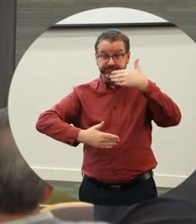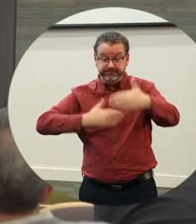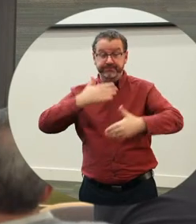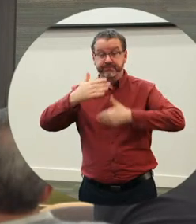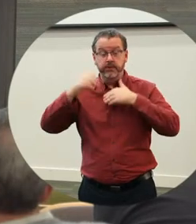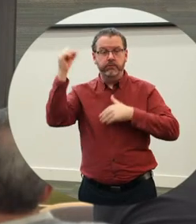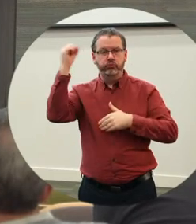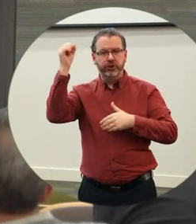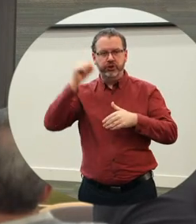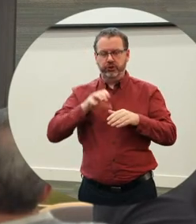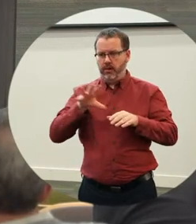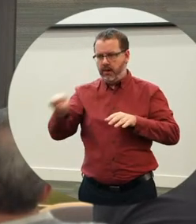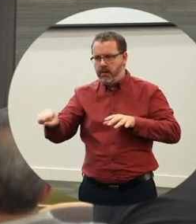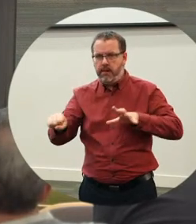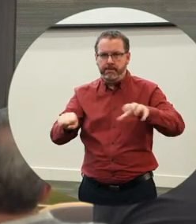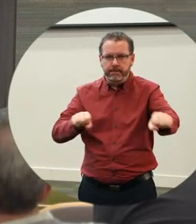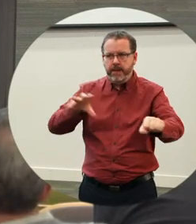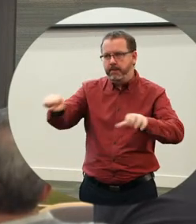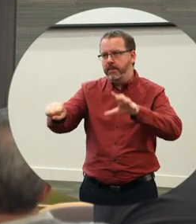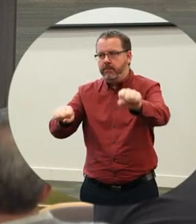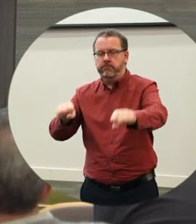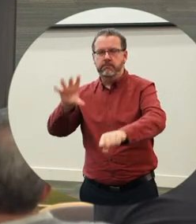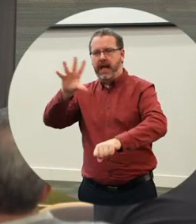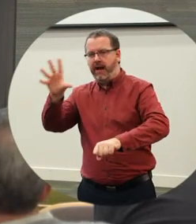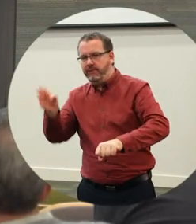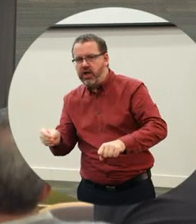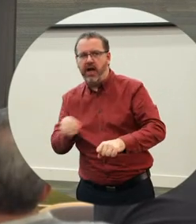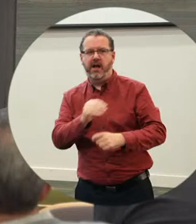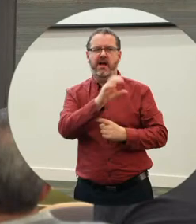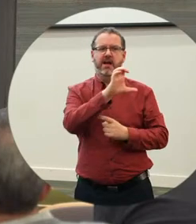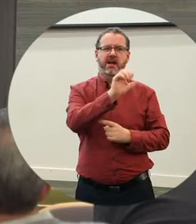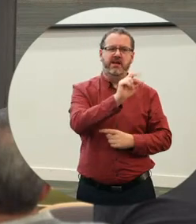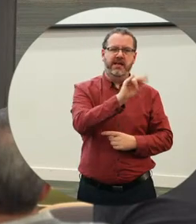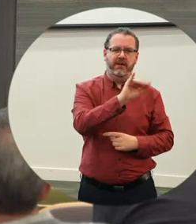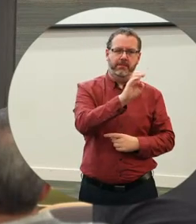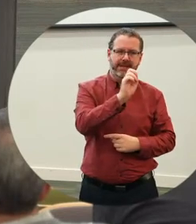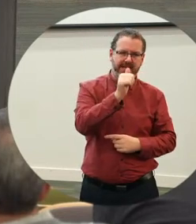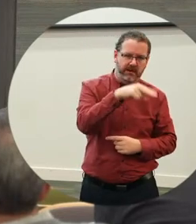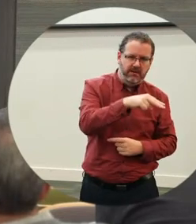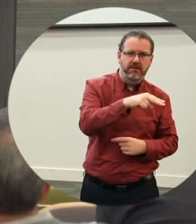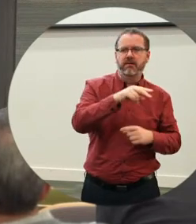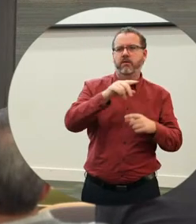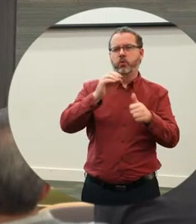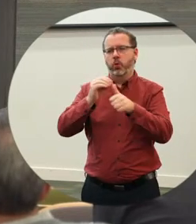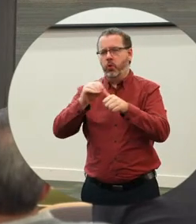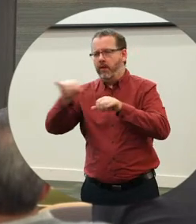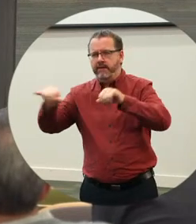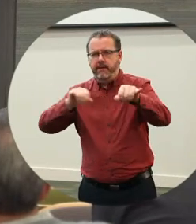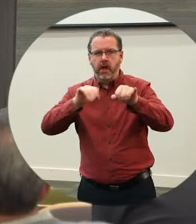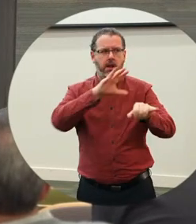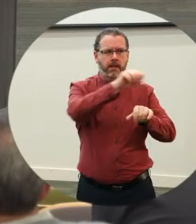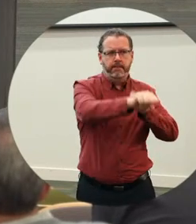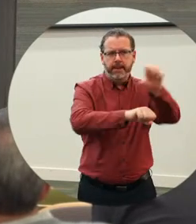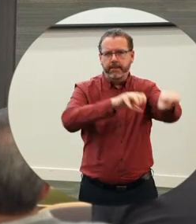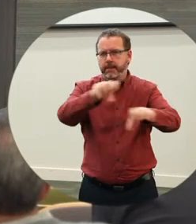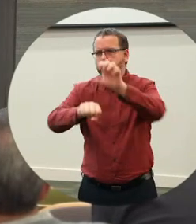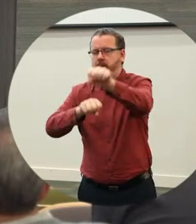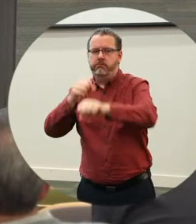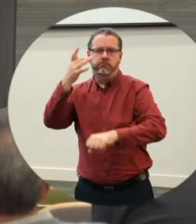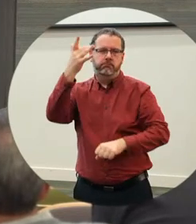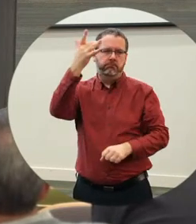and parts of the Caribbean and other far-flung places, India,